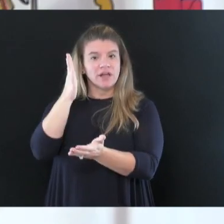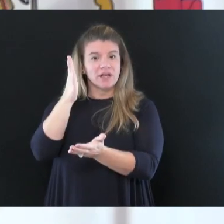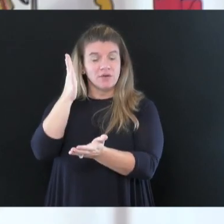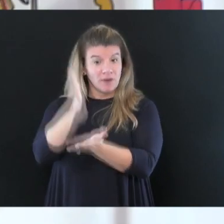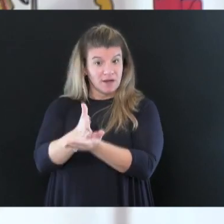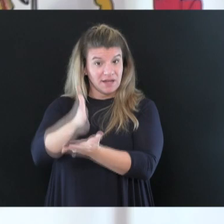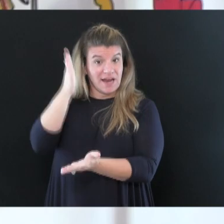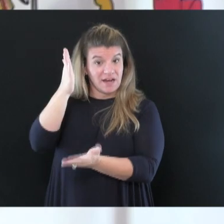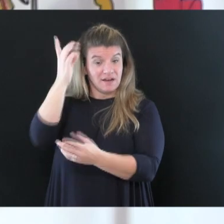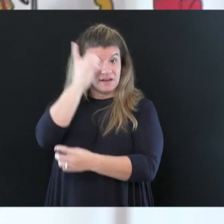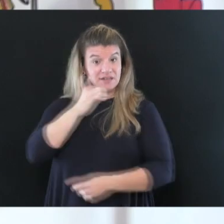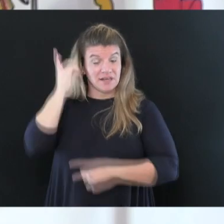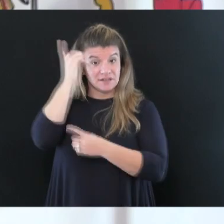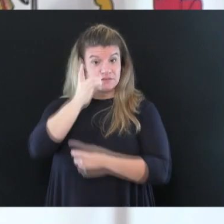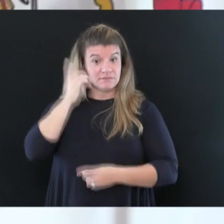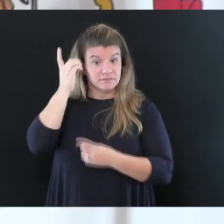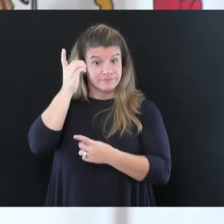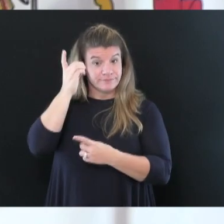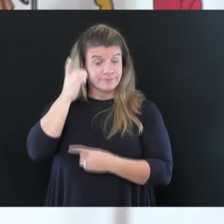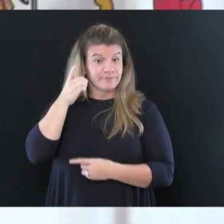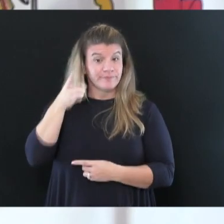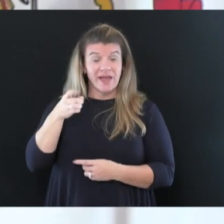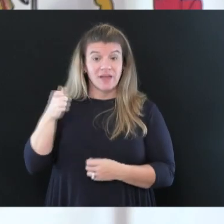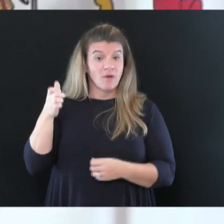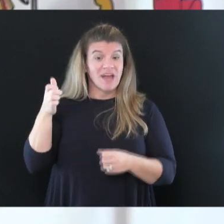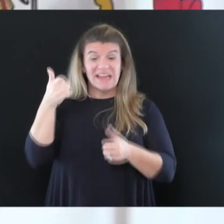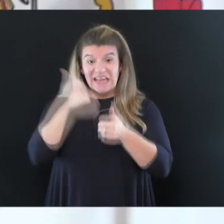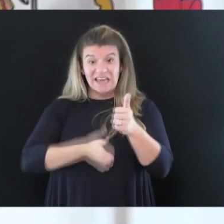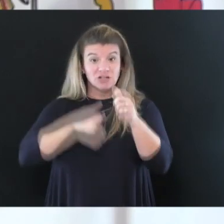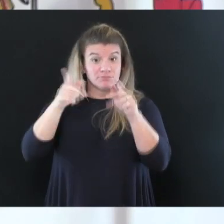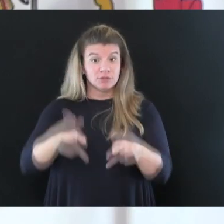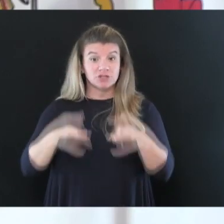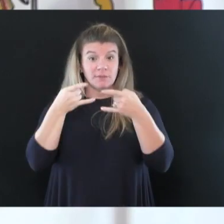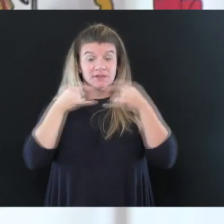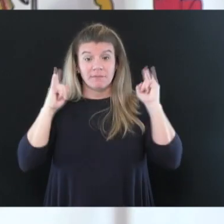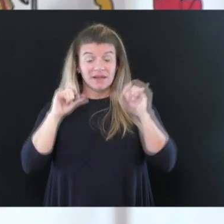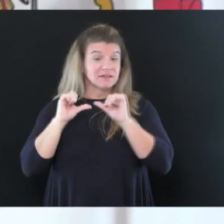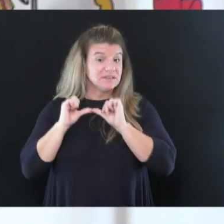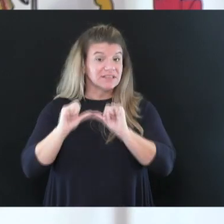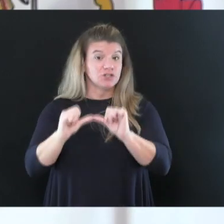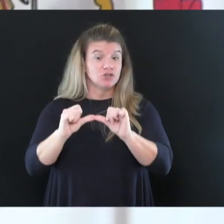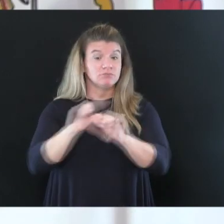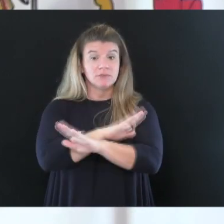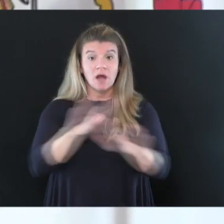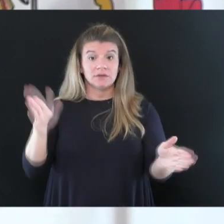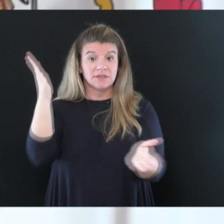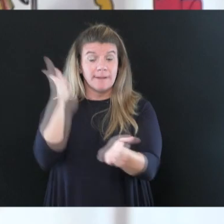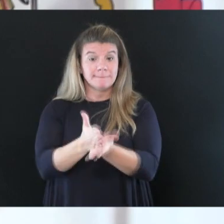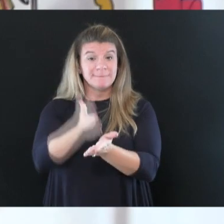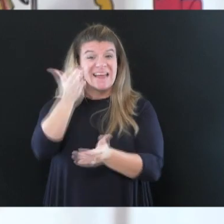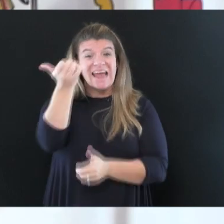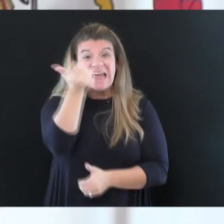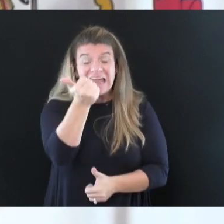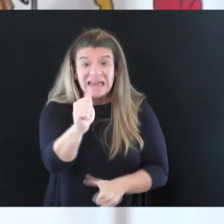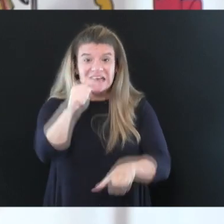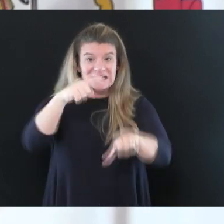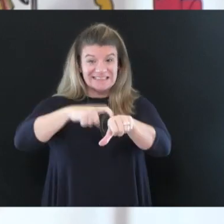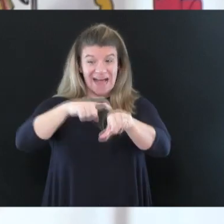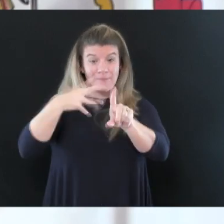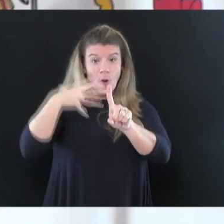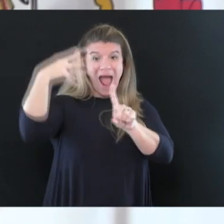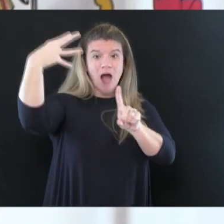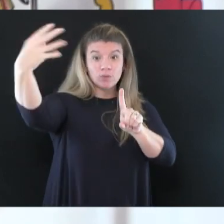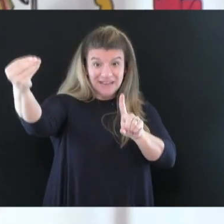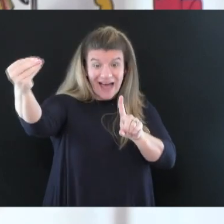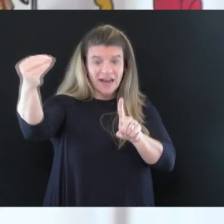disease. Now they wear masks nonstop. Anytime they go outside, it is a mandatory requirement that they